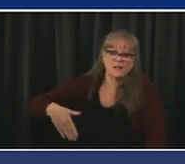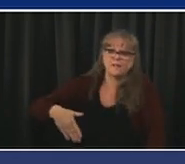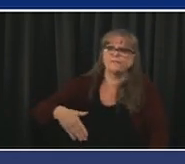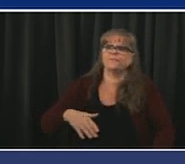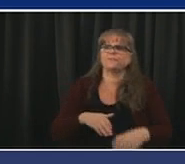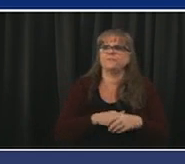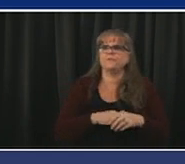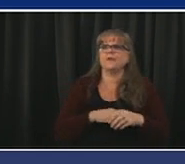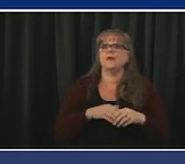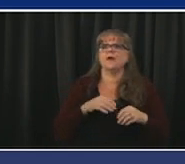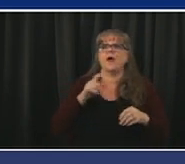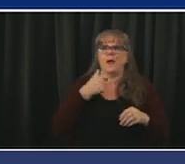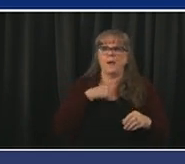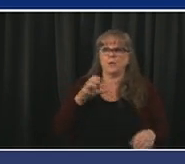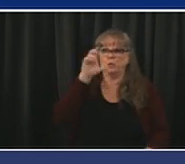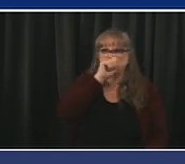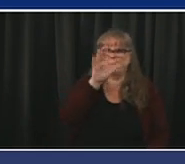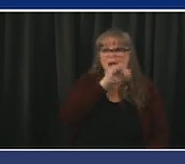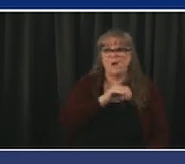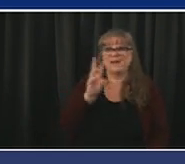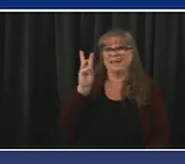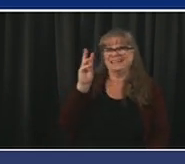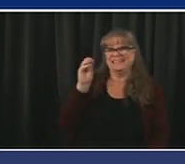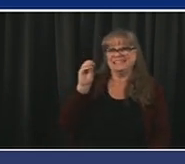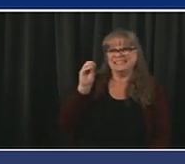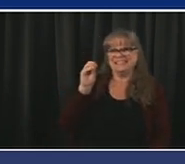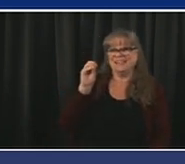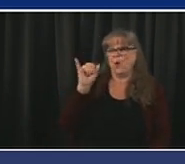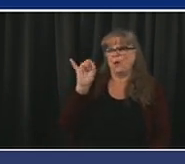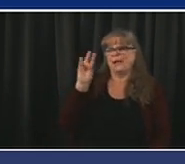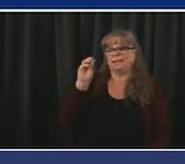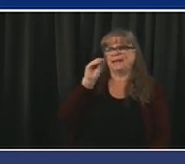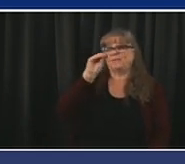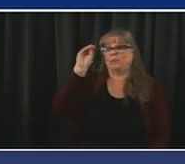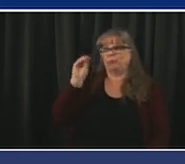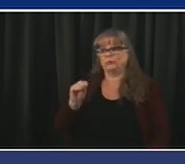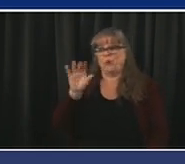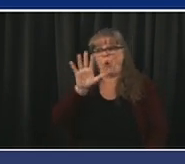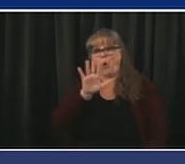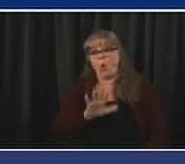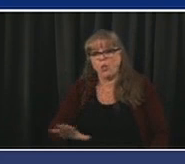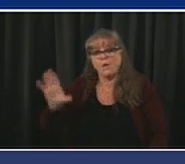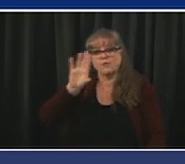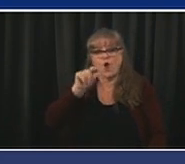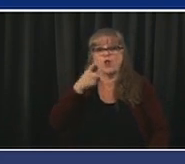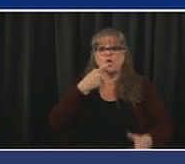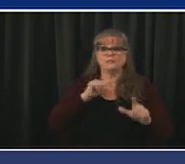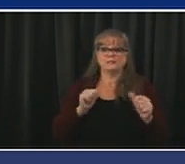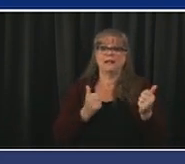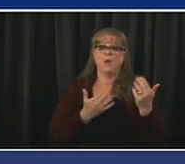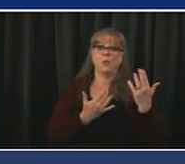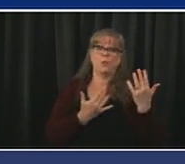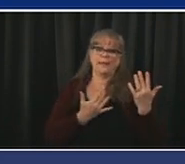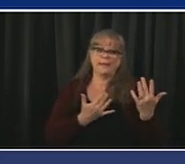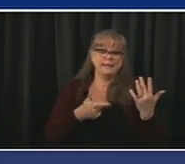probably as much as 60 to 70%, that are still fertile ground for this virus to have a third peak in our